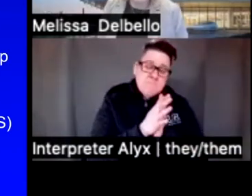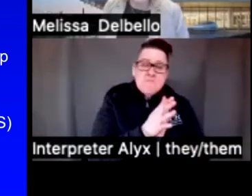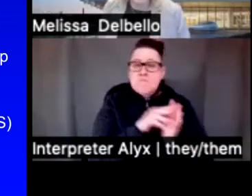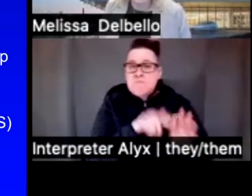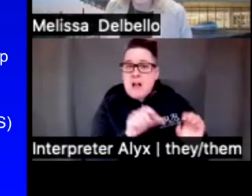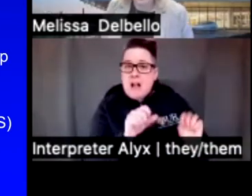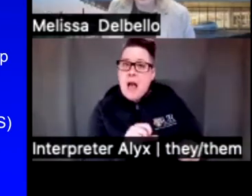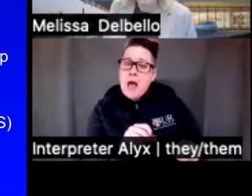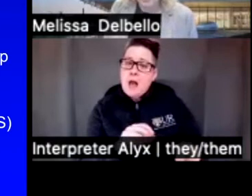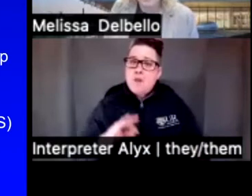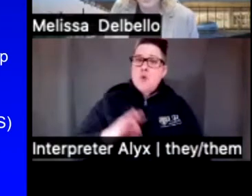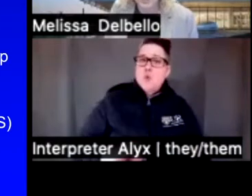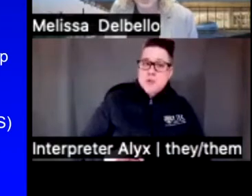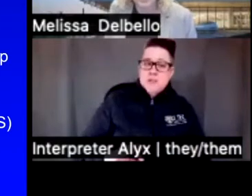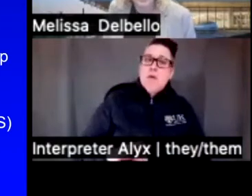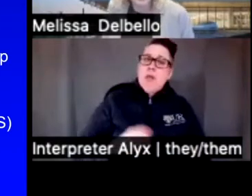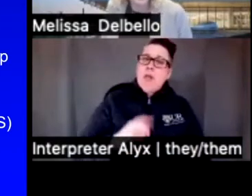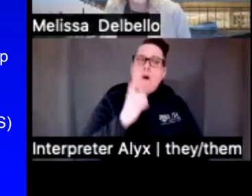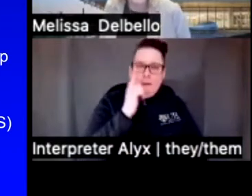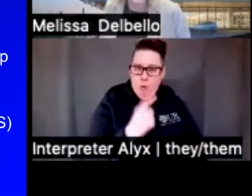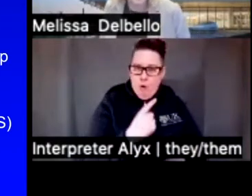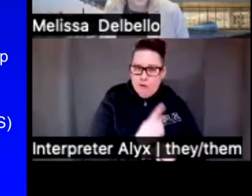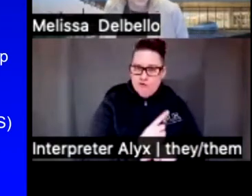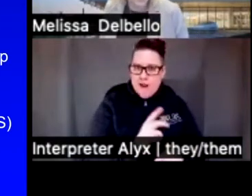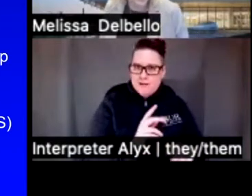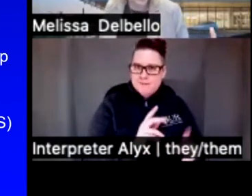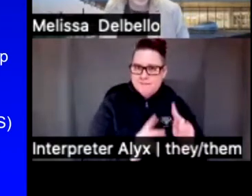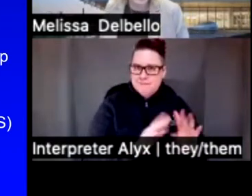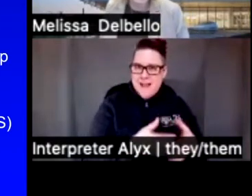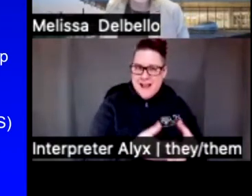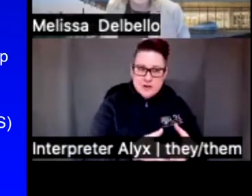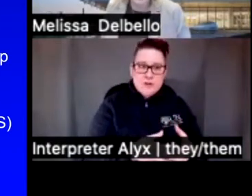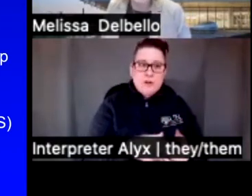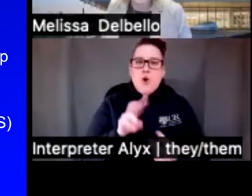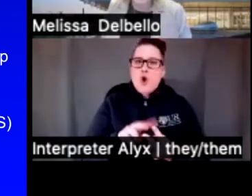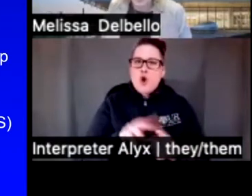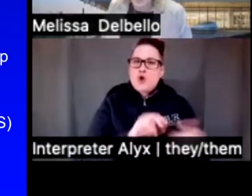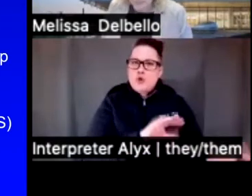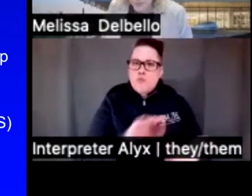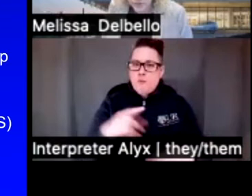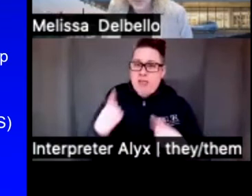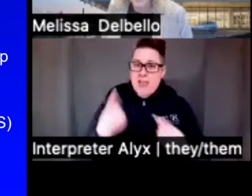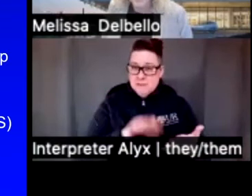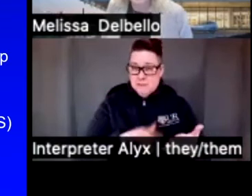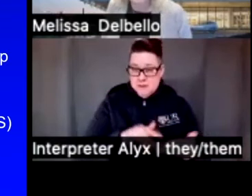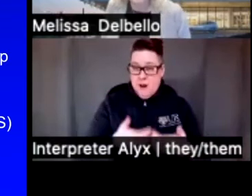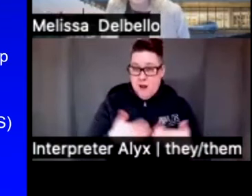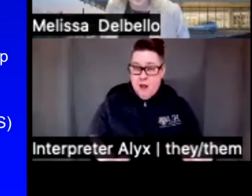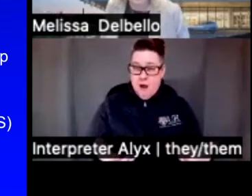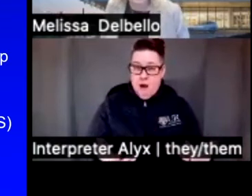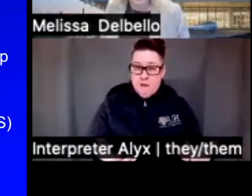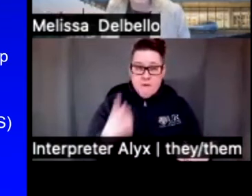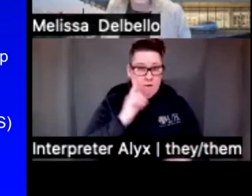useful for the right patient. The two modalities that have been studied the most in